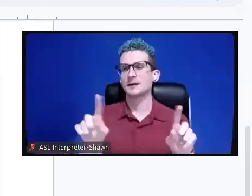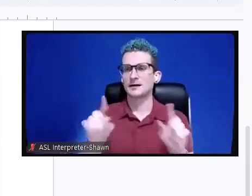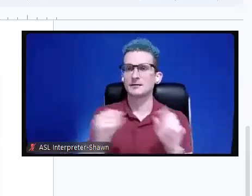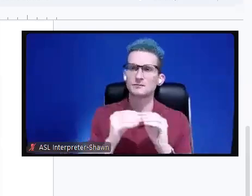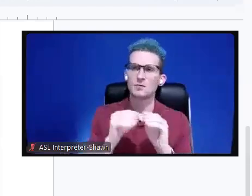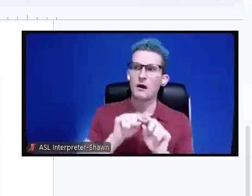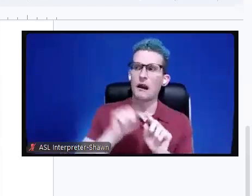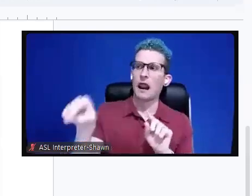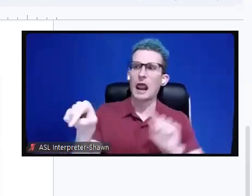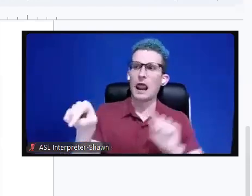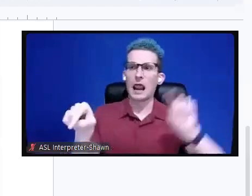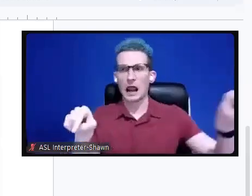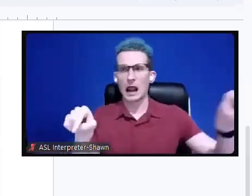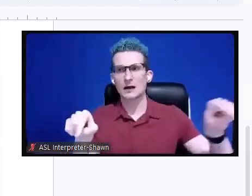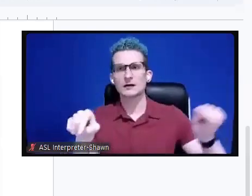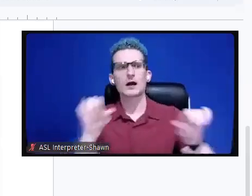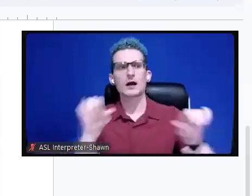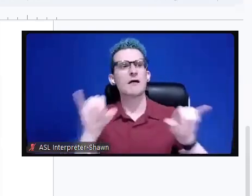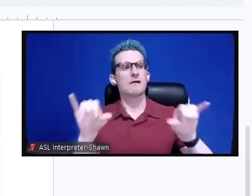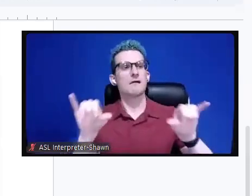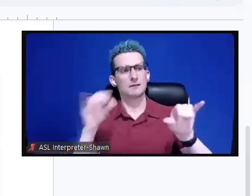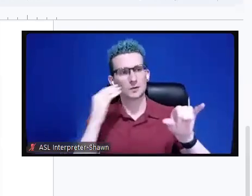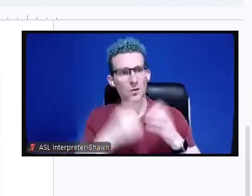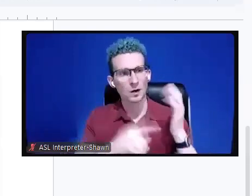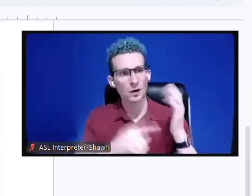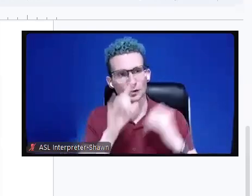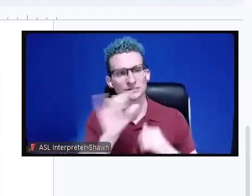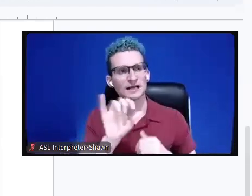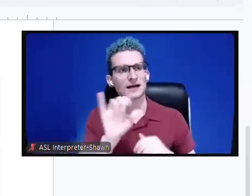get, we will continue to go to new places.